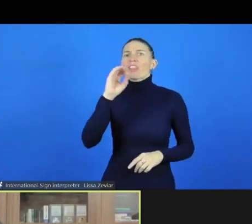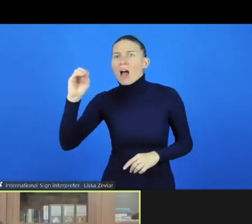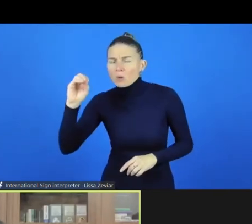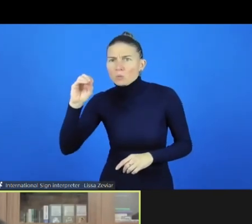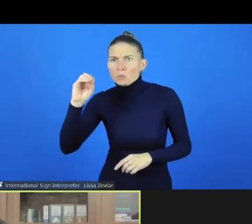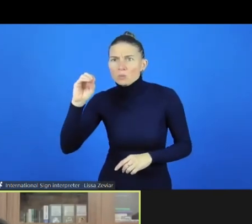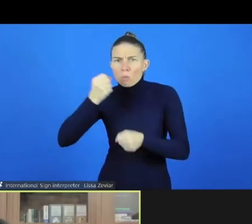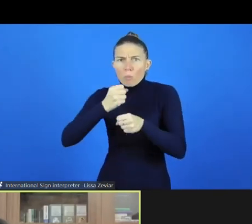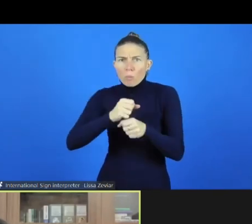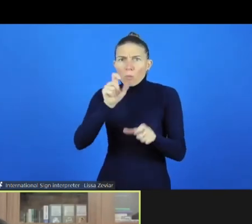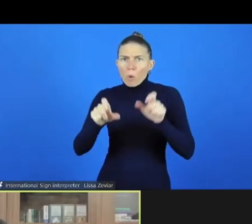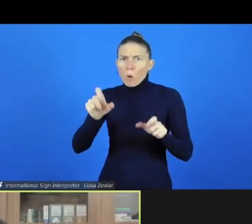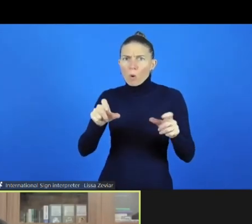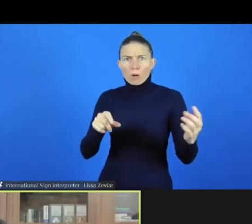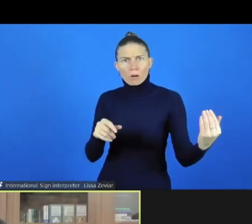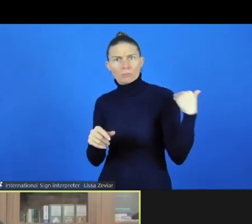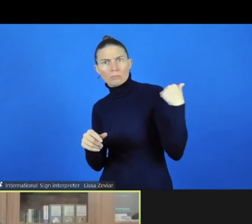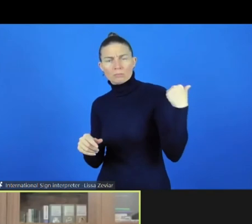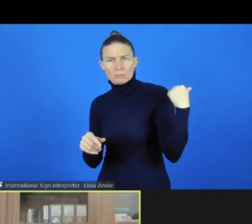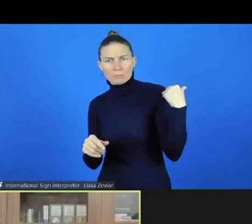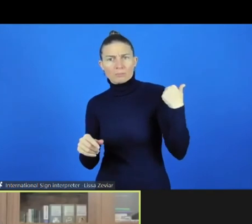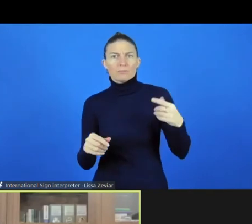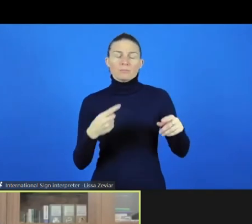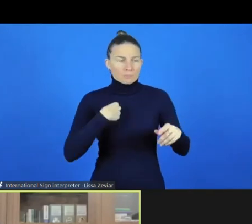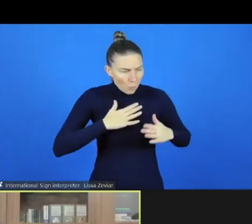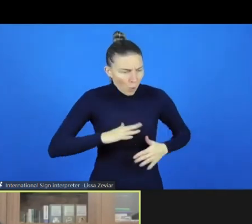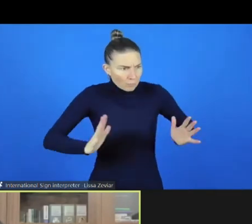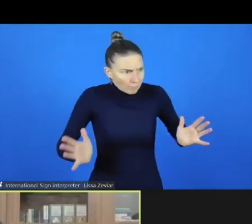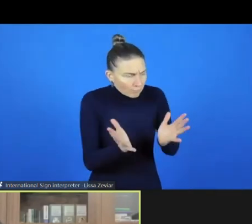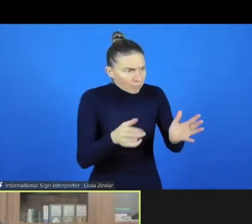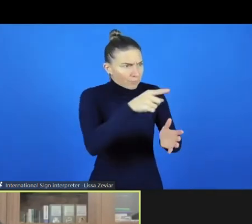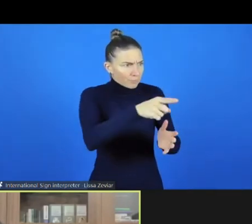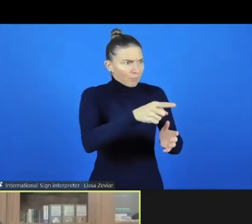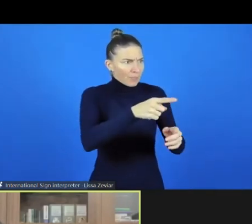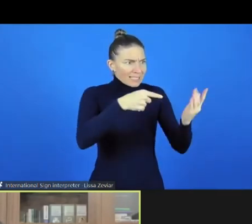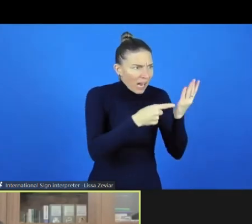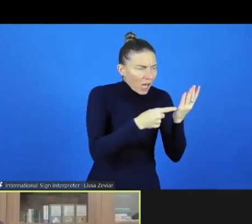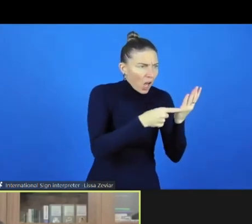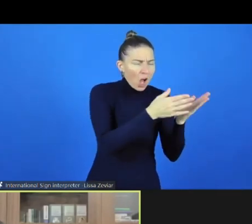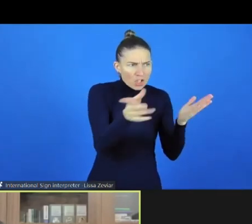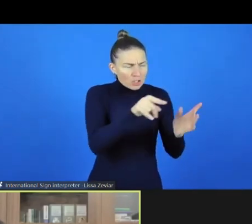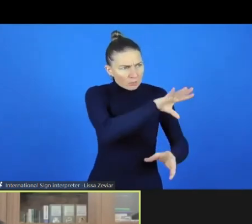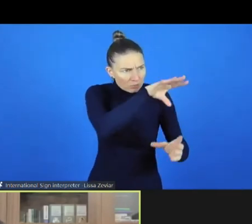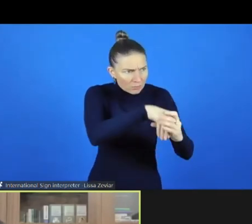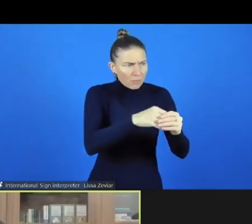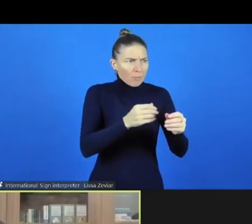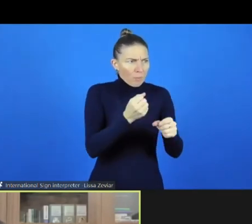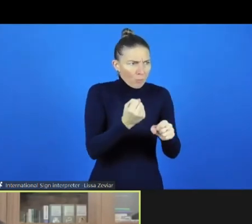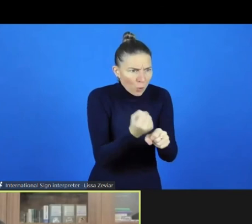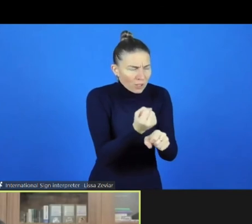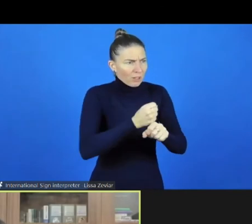day, we just want to ensure that they are as productive as possible across technology landscape, irrespective of their